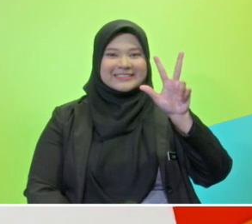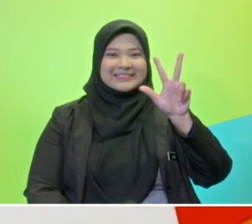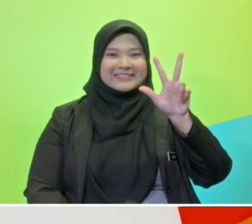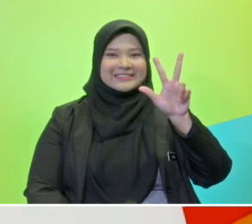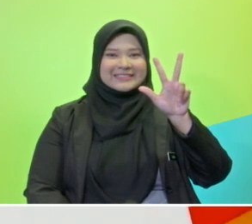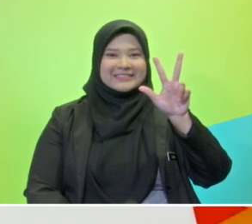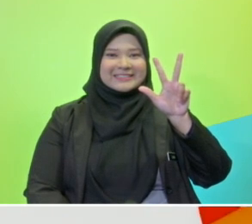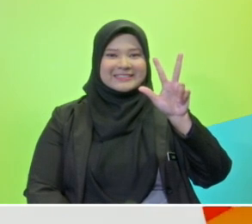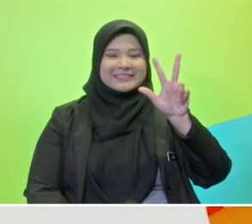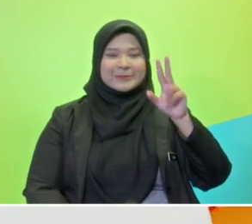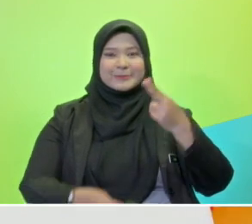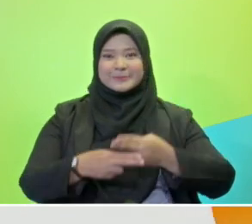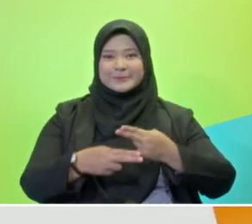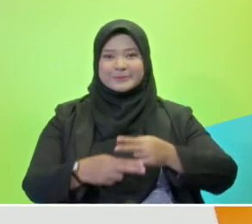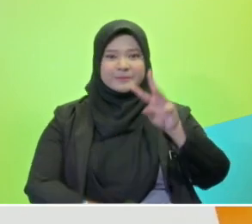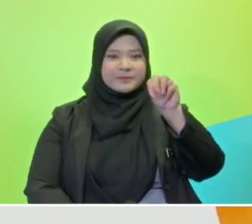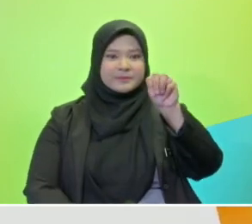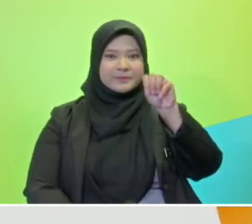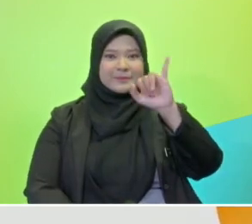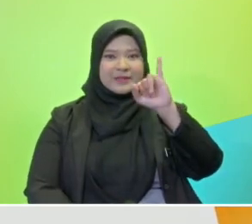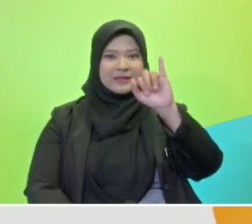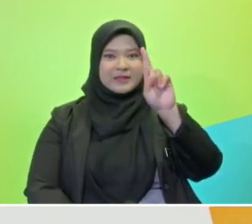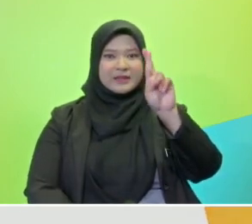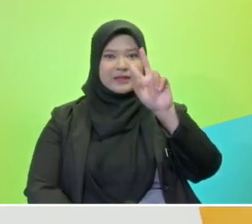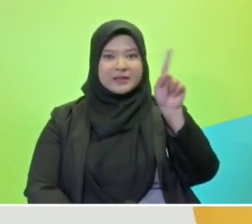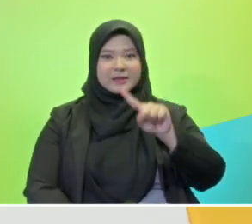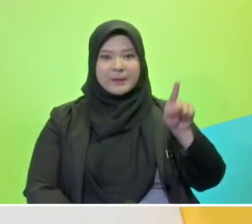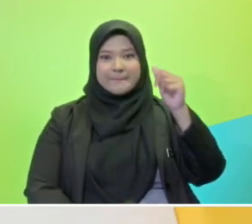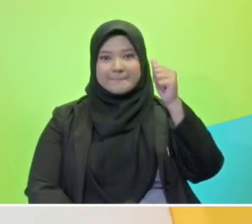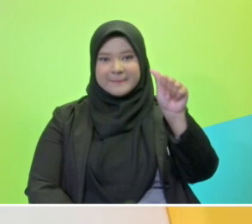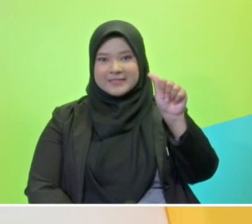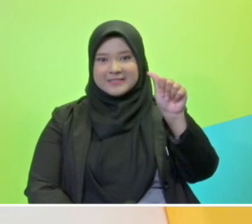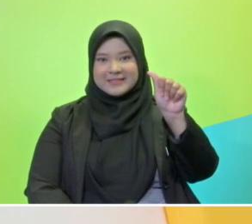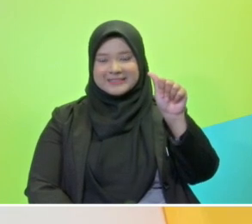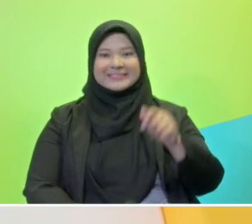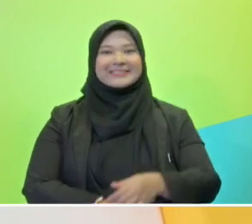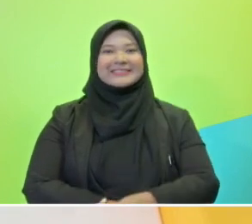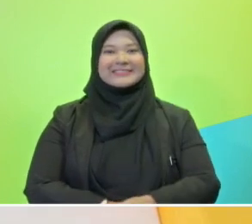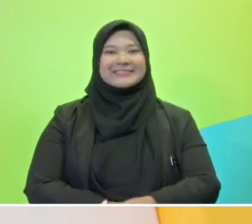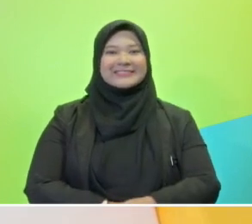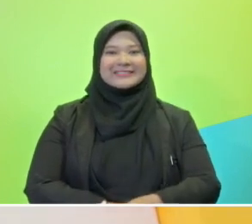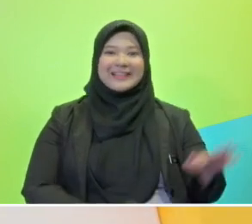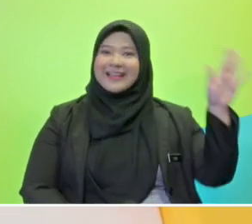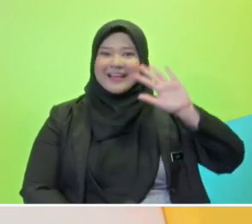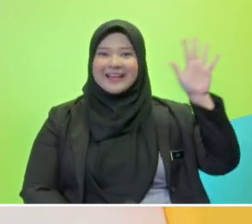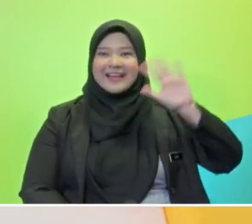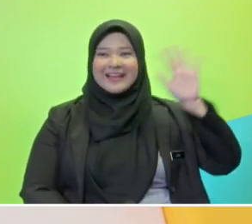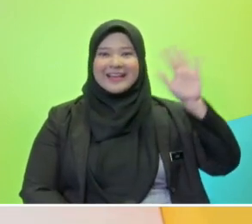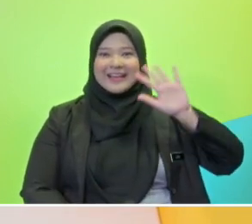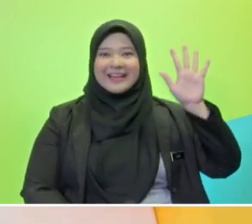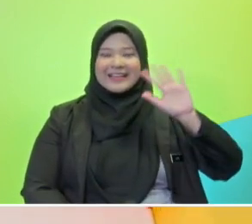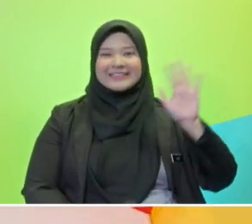Kedah, we have Mirza Danish from SK Sungai Ular. Hi, Mirza. Hi,